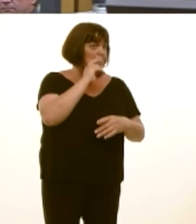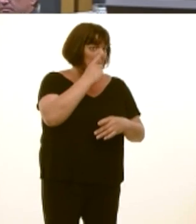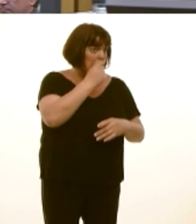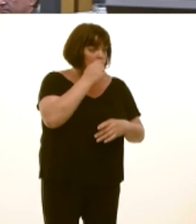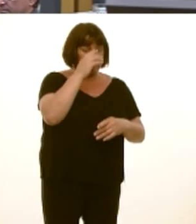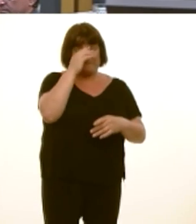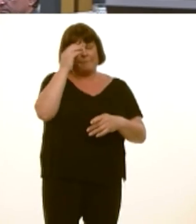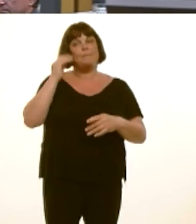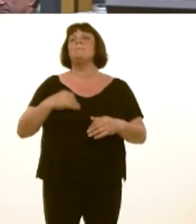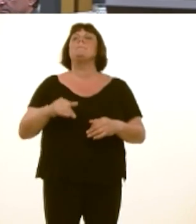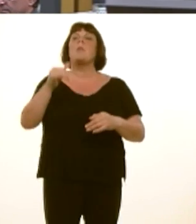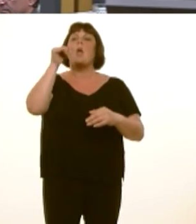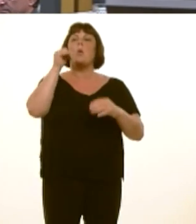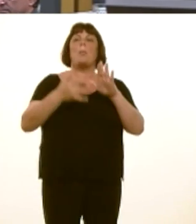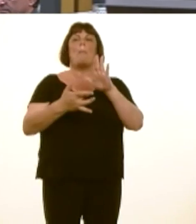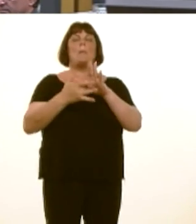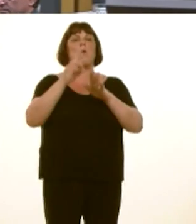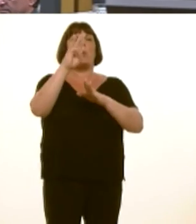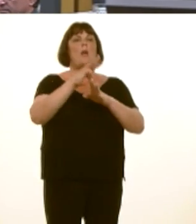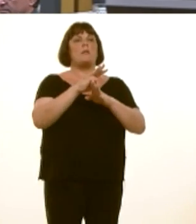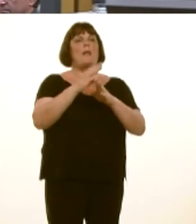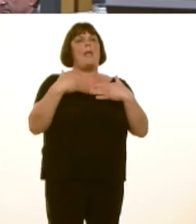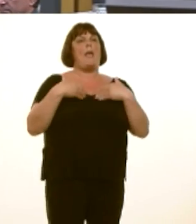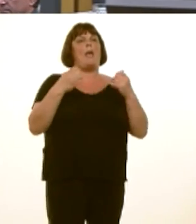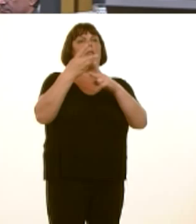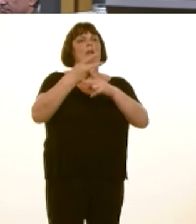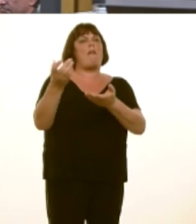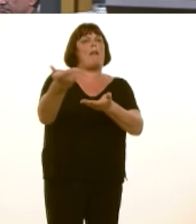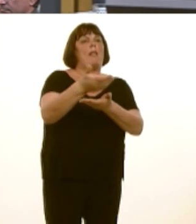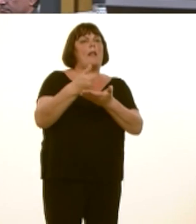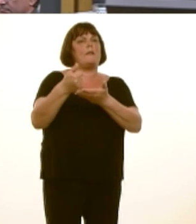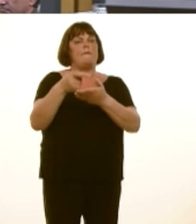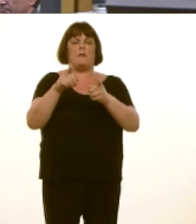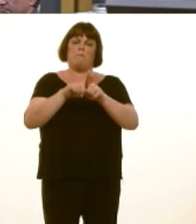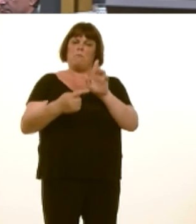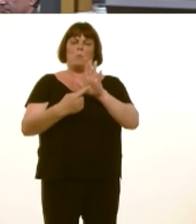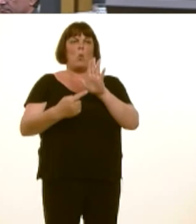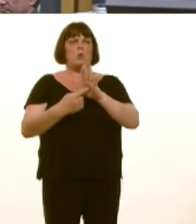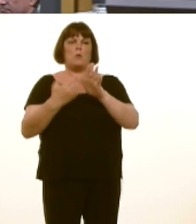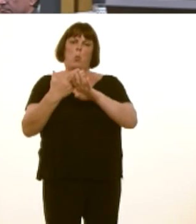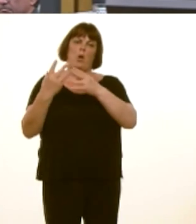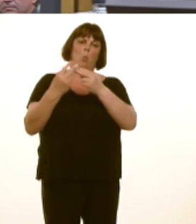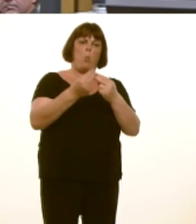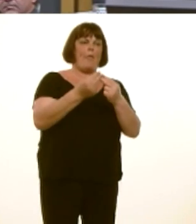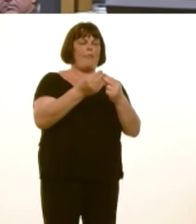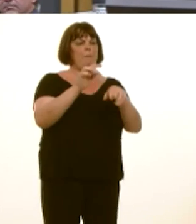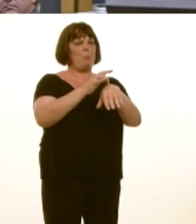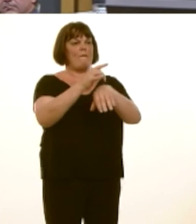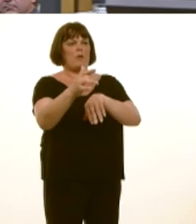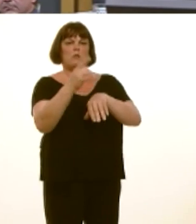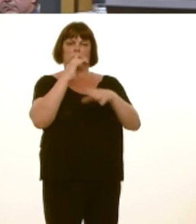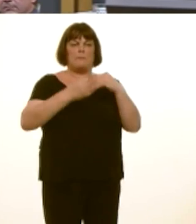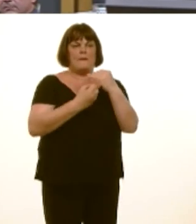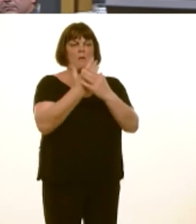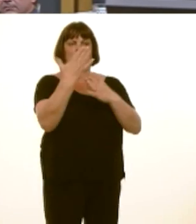the Mid Wales Healthcare Collective and the work that's gone on around that has been hugely important in terms of working with practitioners to develop a healthcare